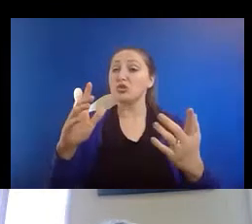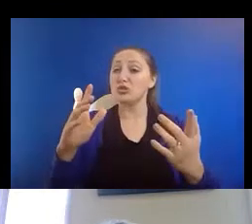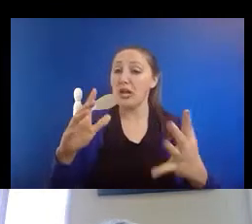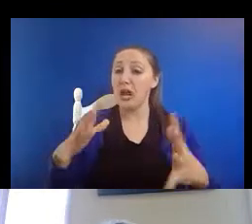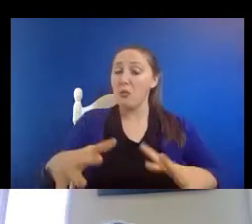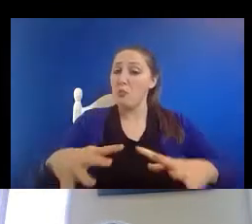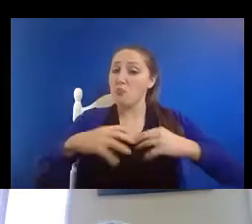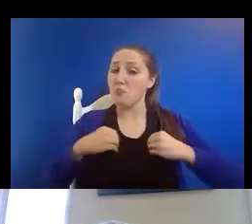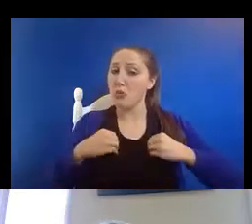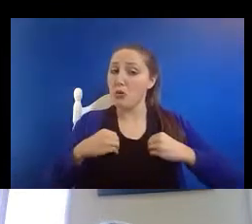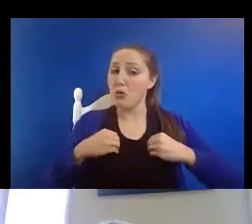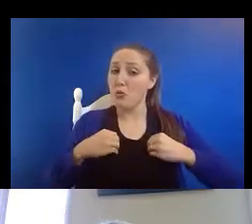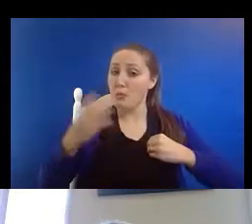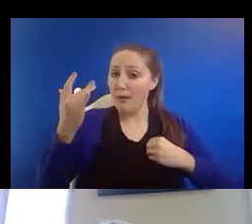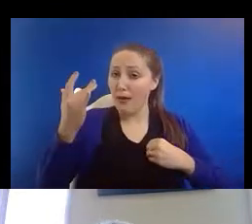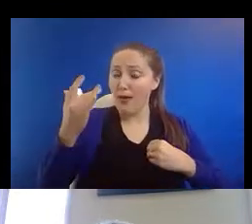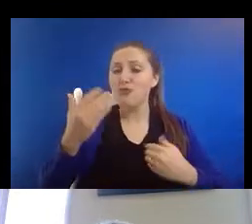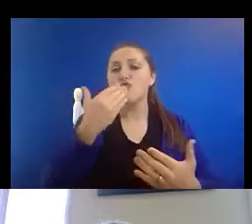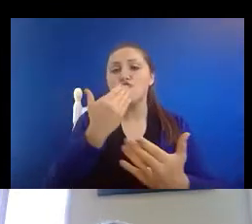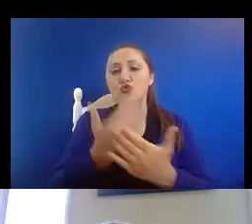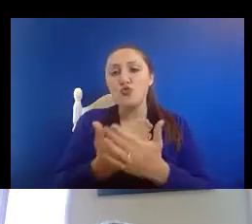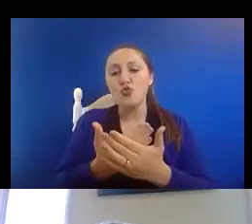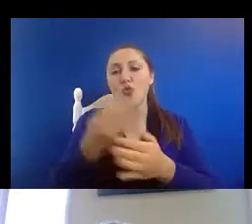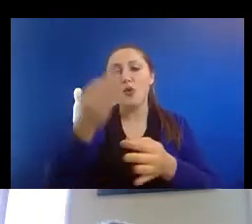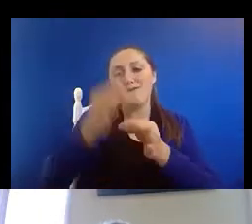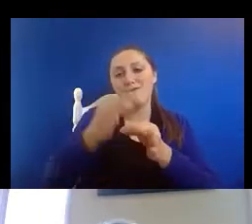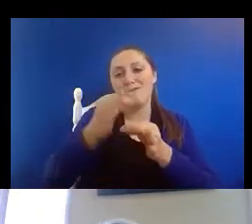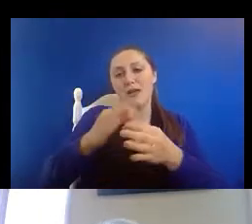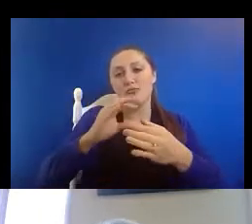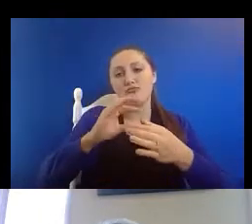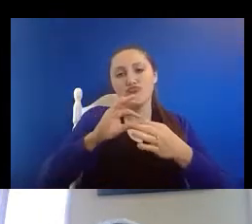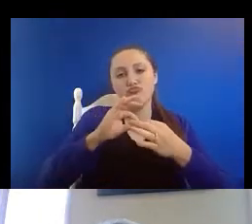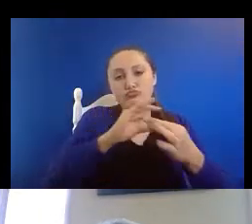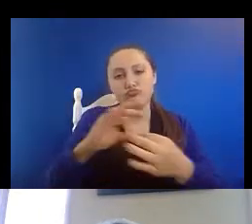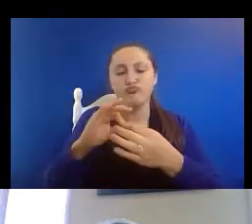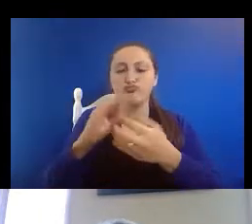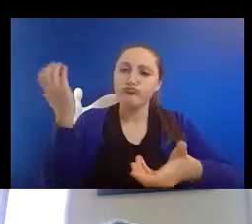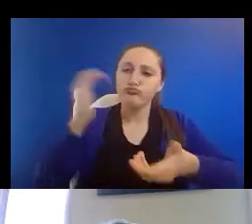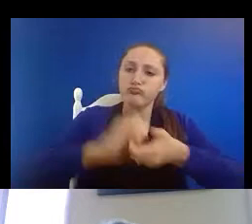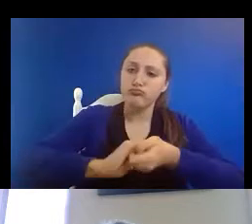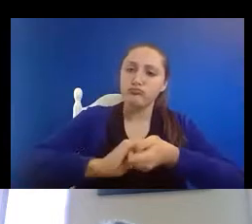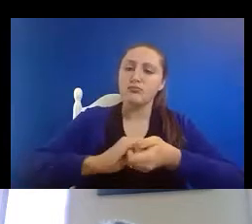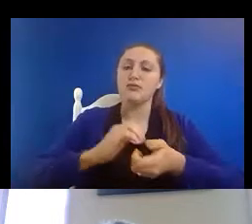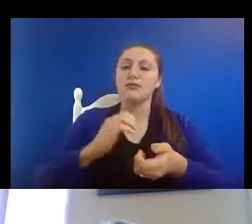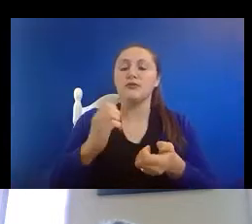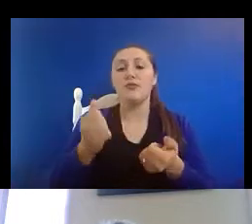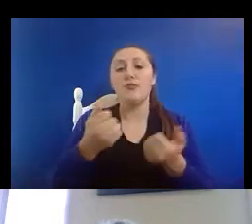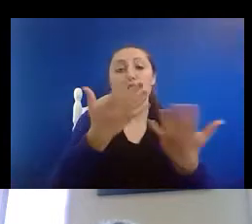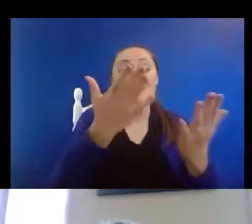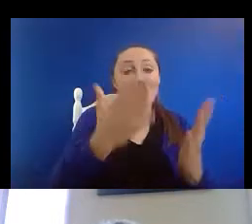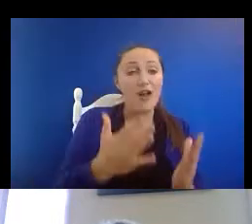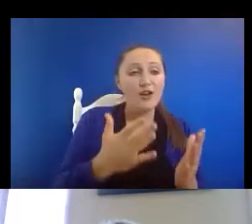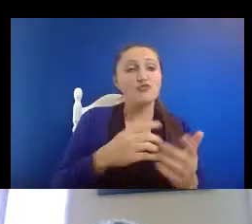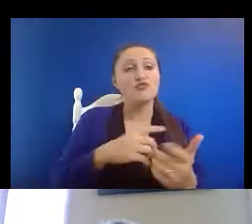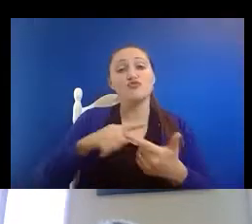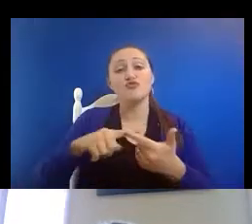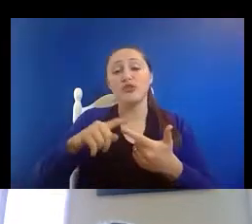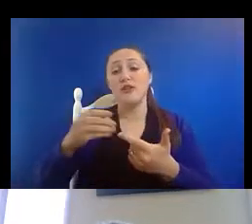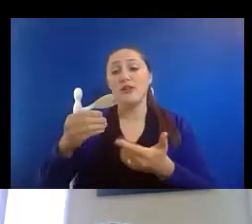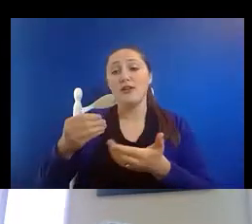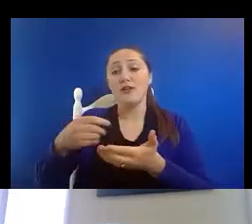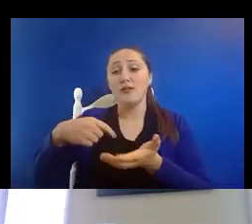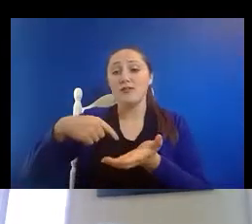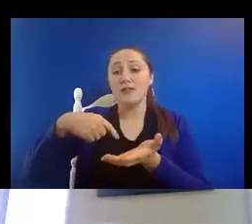of good faith collaboration between the providers of services, the funders of